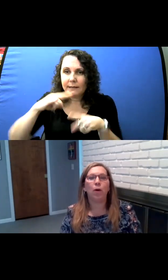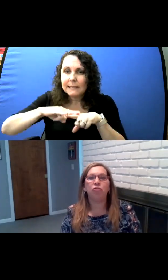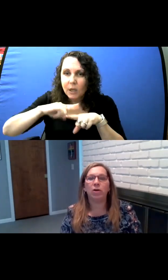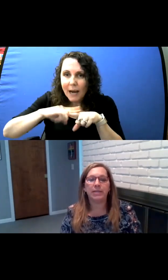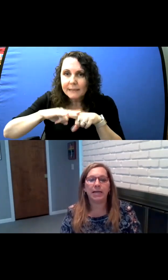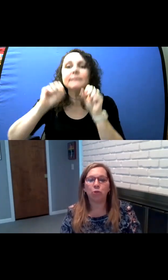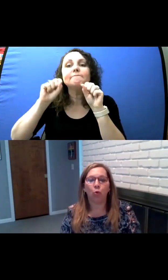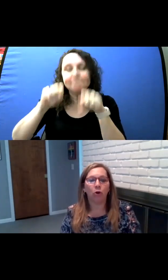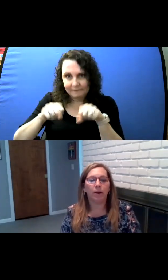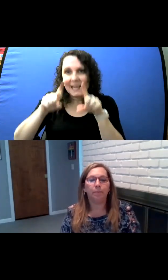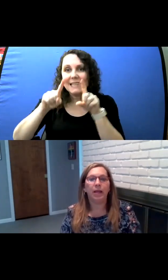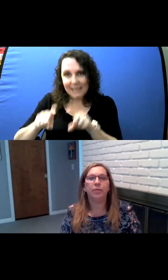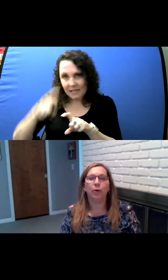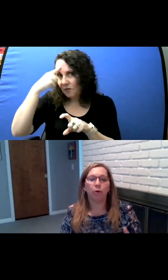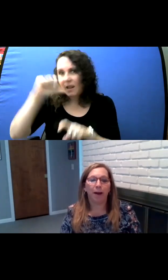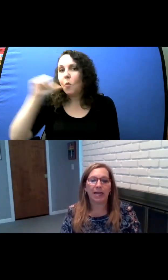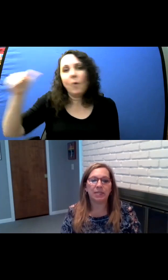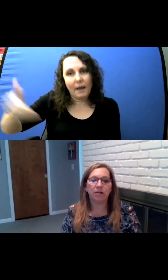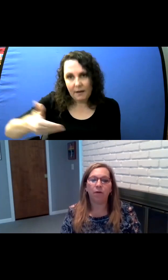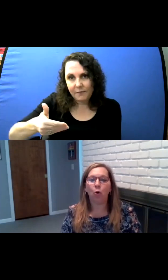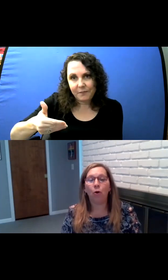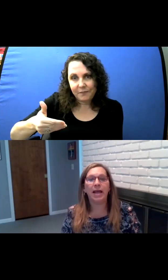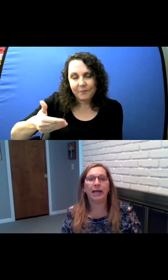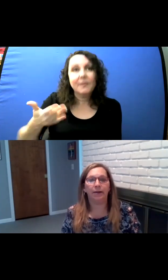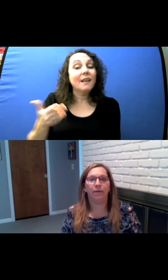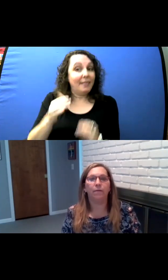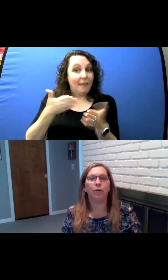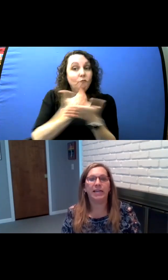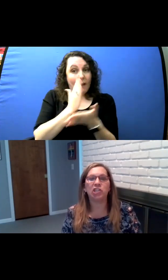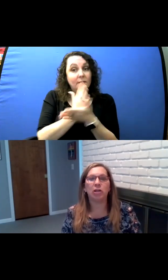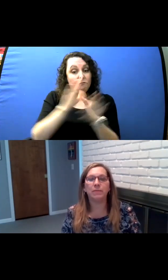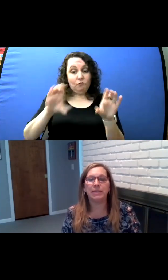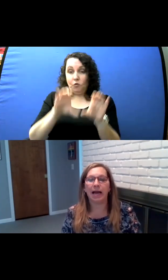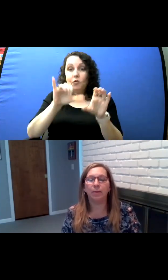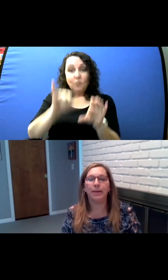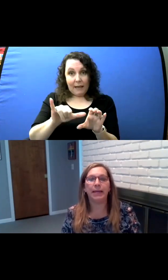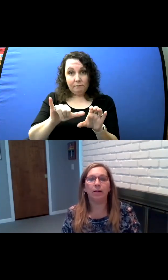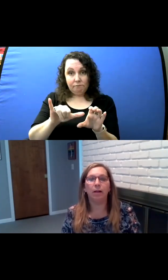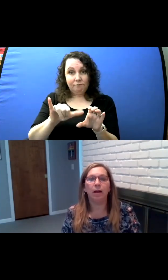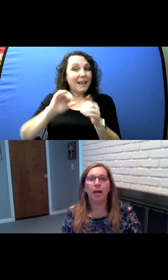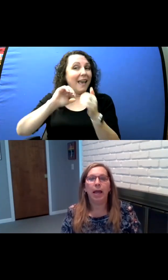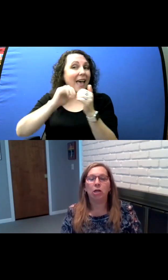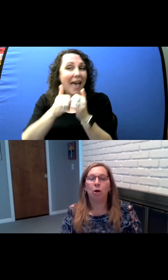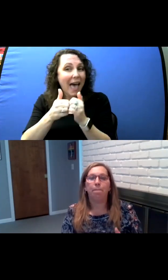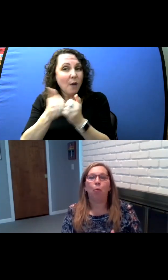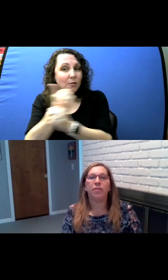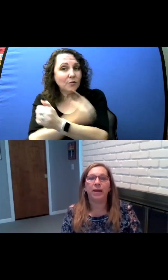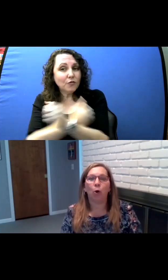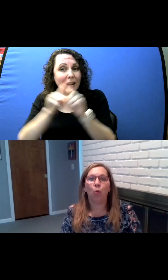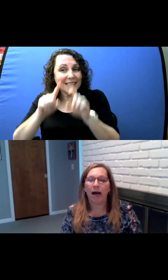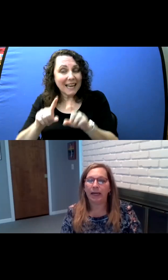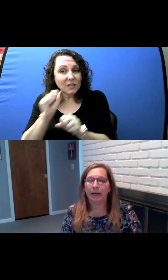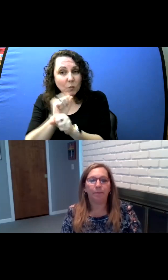So the way drug tests work, they're either positive or negative for each substance on the panel. But